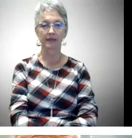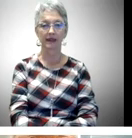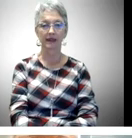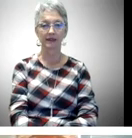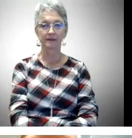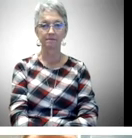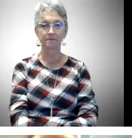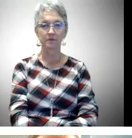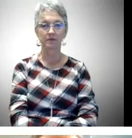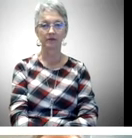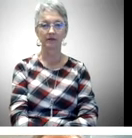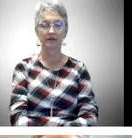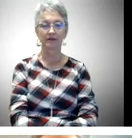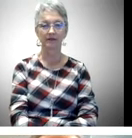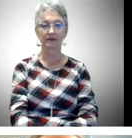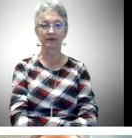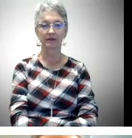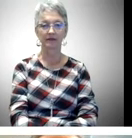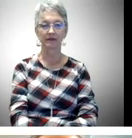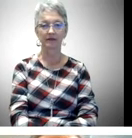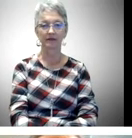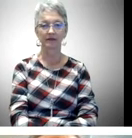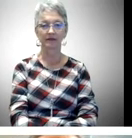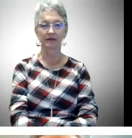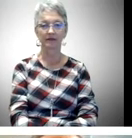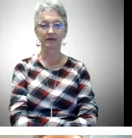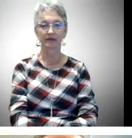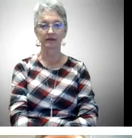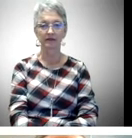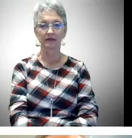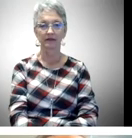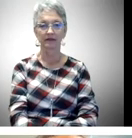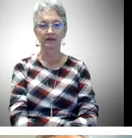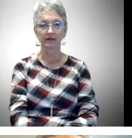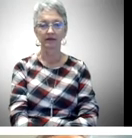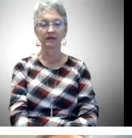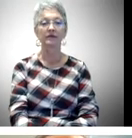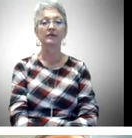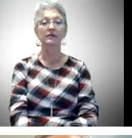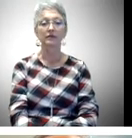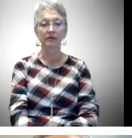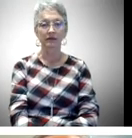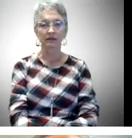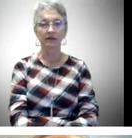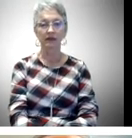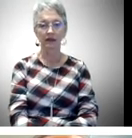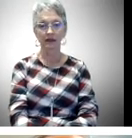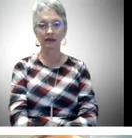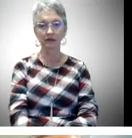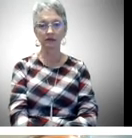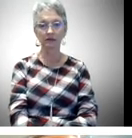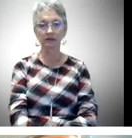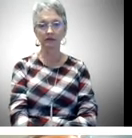on whatever. And so I think there's a greater risk of exploitation with a power of attorney than there is with